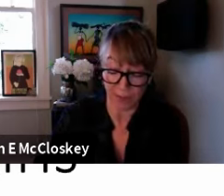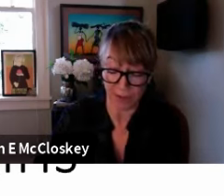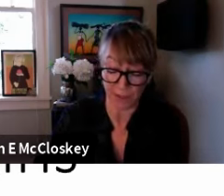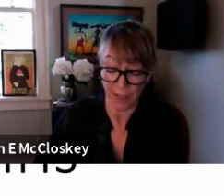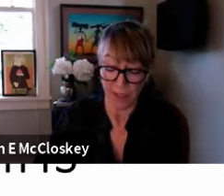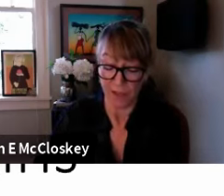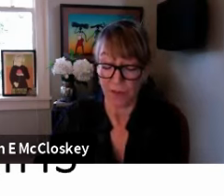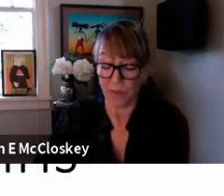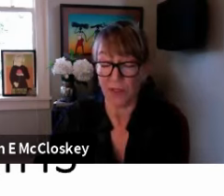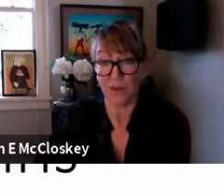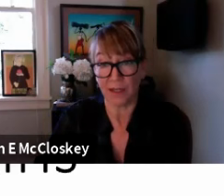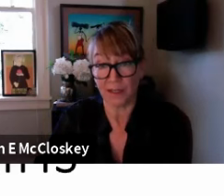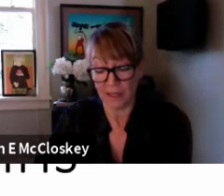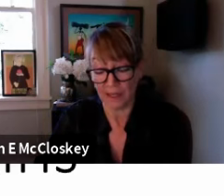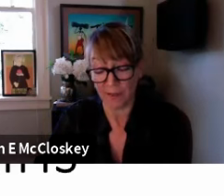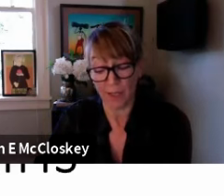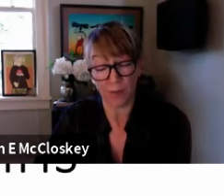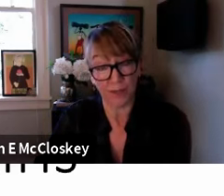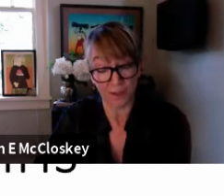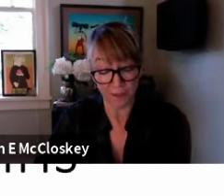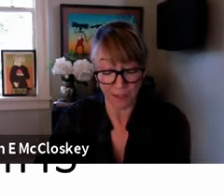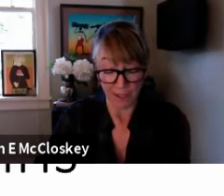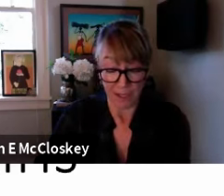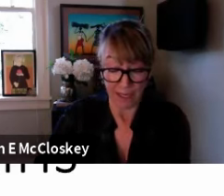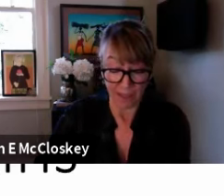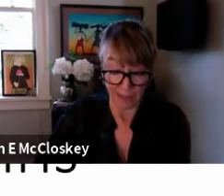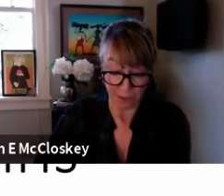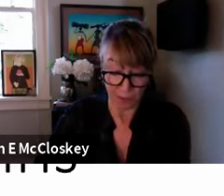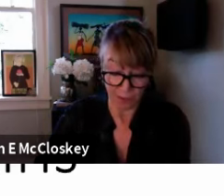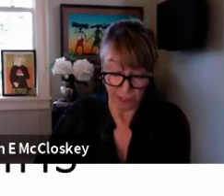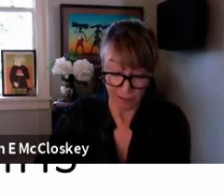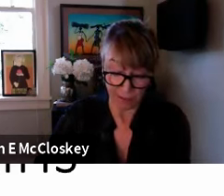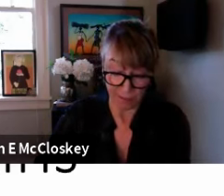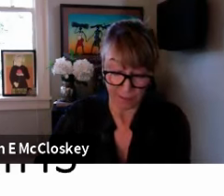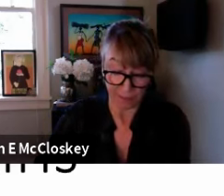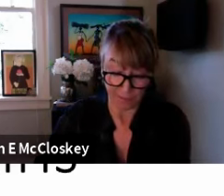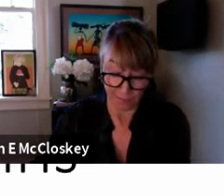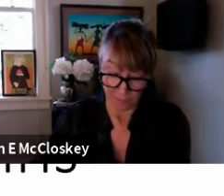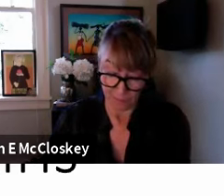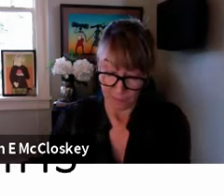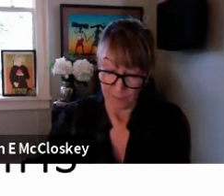female peers to experience violence at the hands of male peers and at school staff.